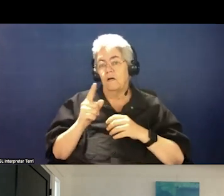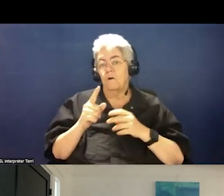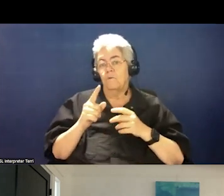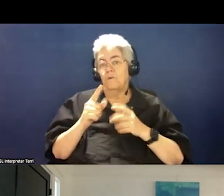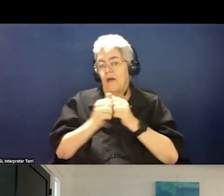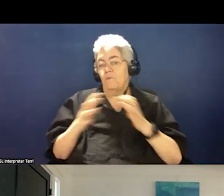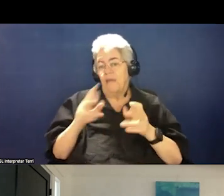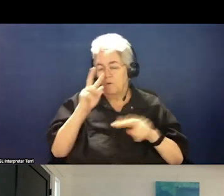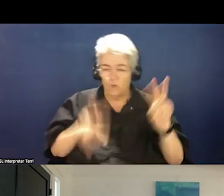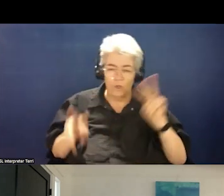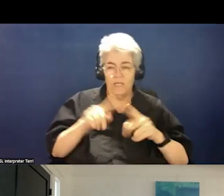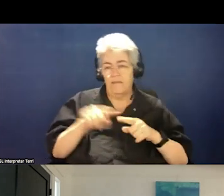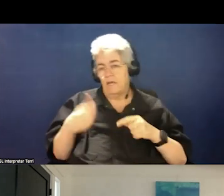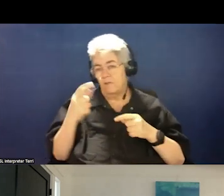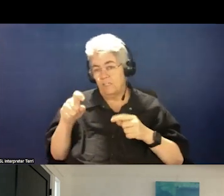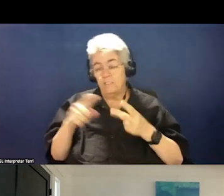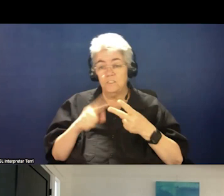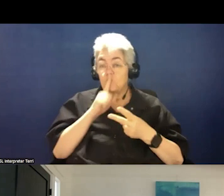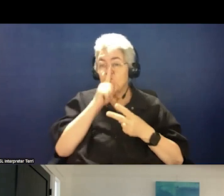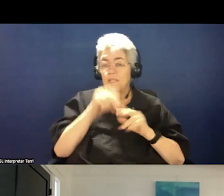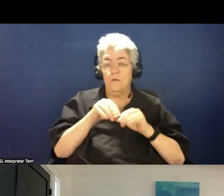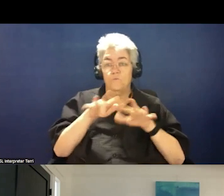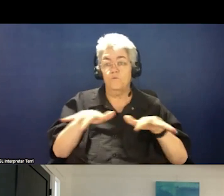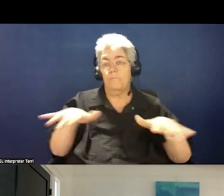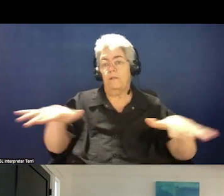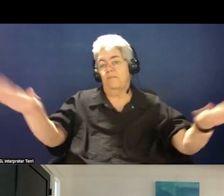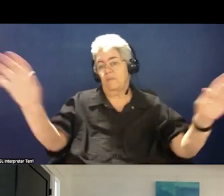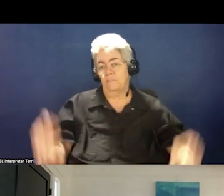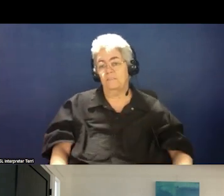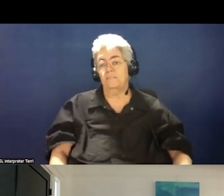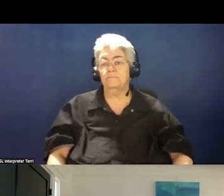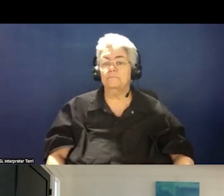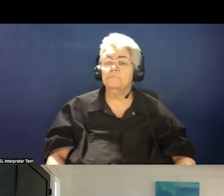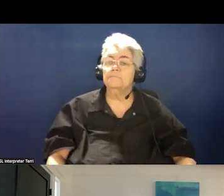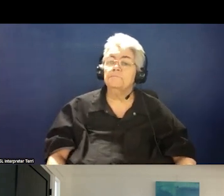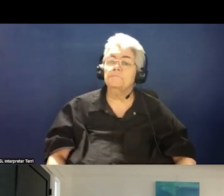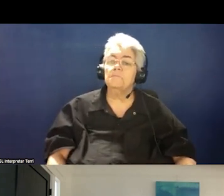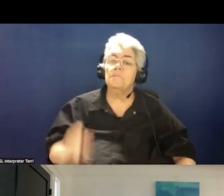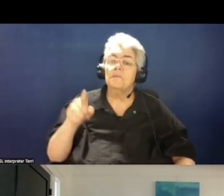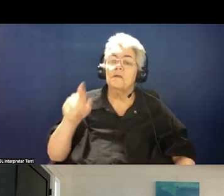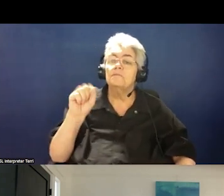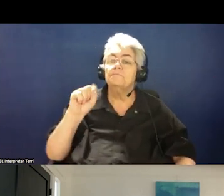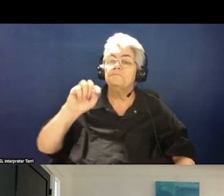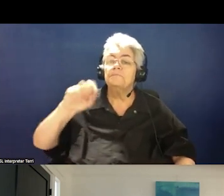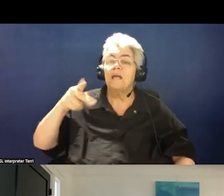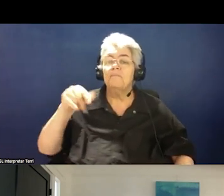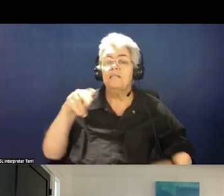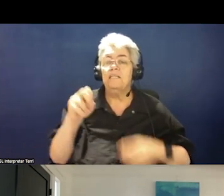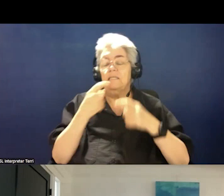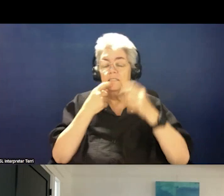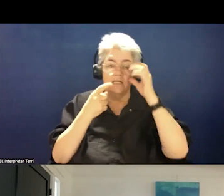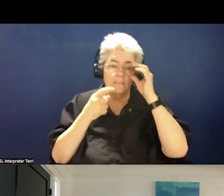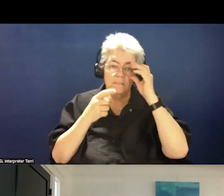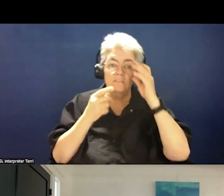that partnership along the way. So it's definitely been a ripple effect, is what I always say. If you don't mind just spotlighting a little bit about